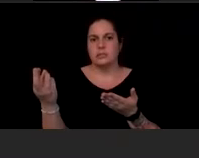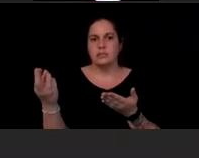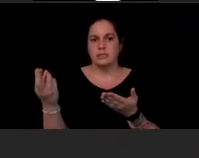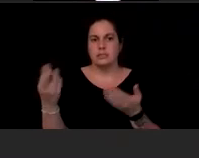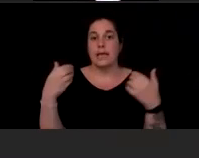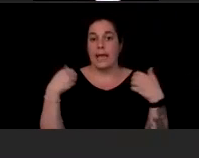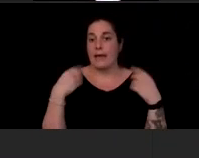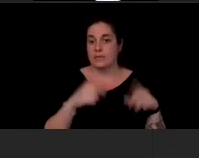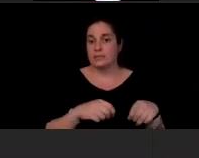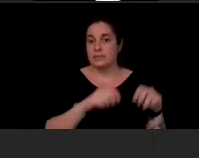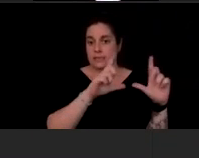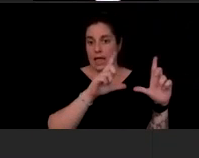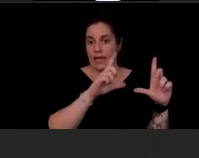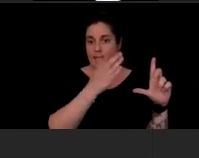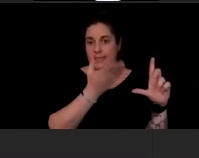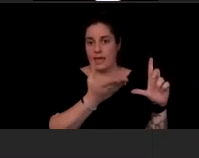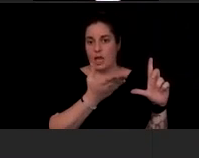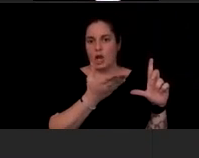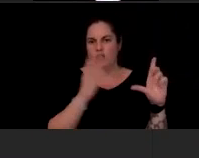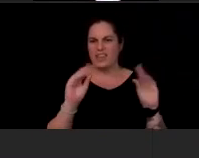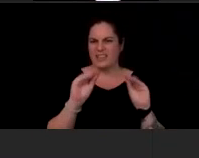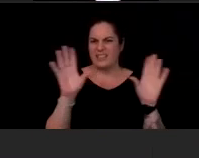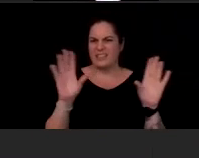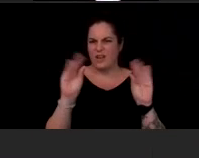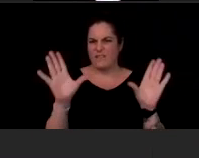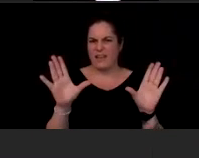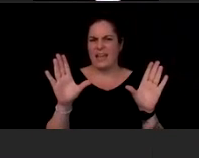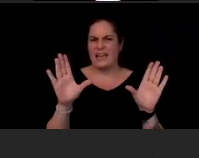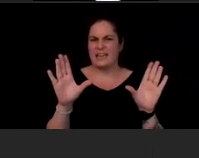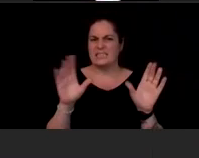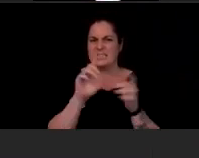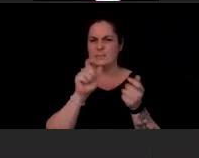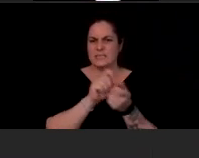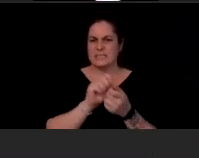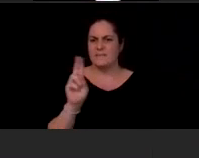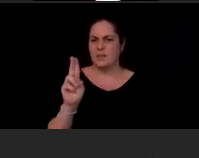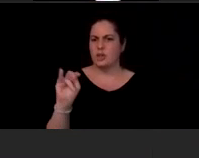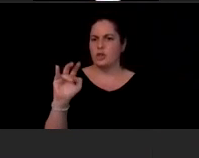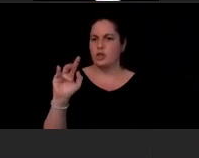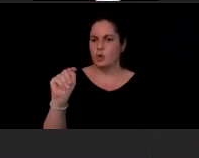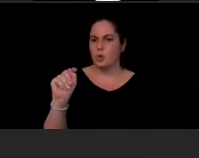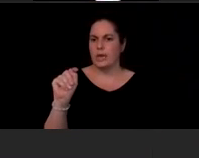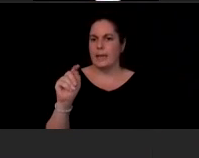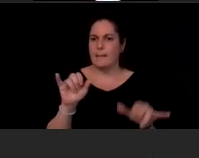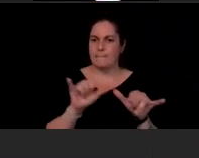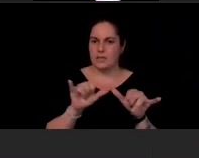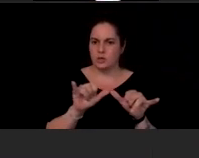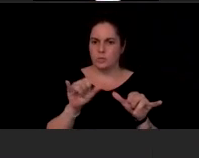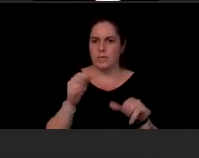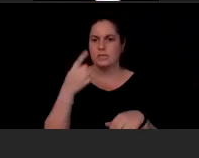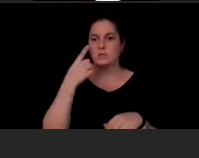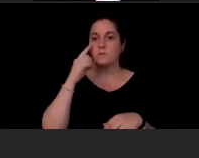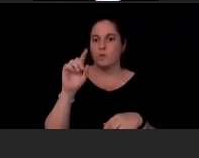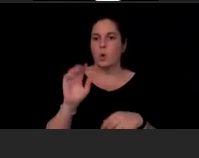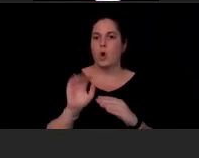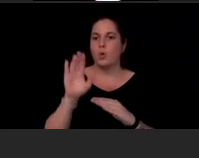slide that kind of clarifies the units when you're measuring the speed of a wave. The